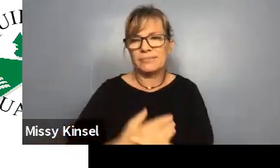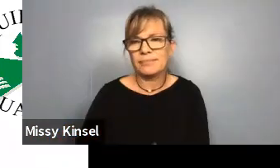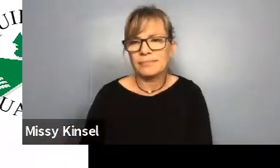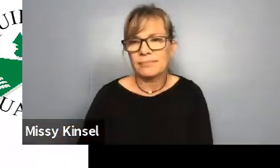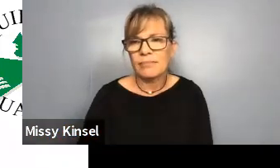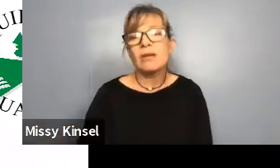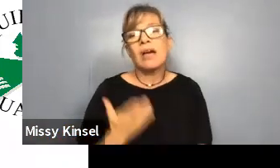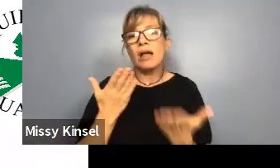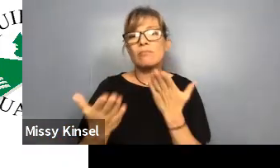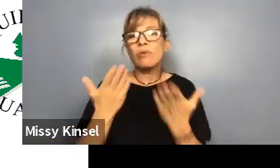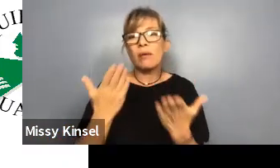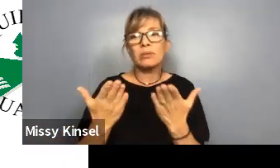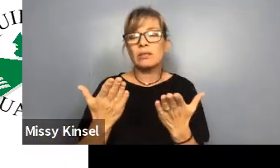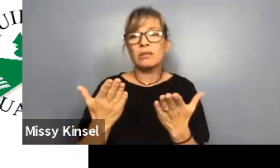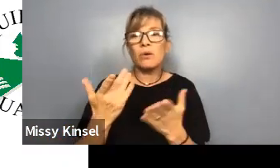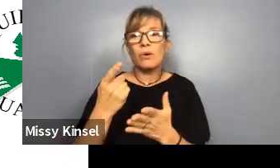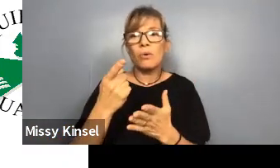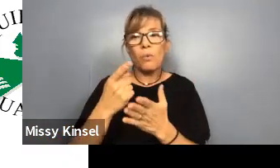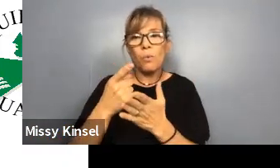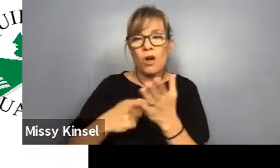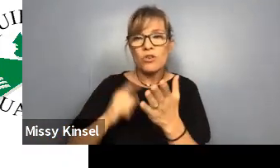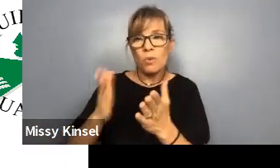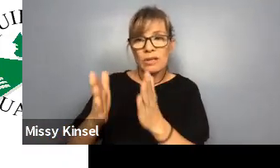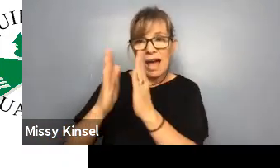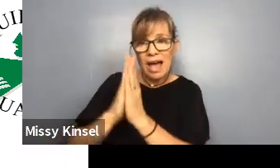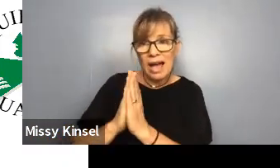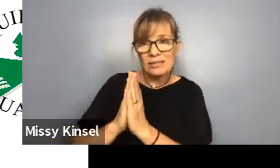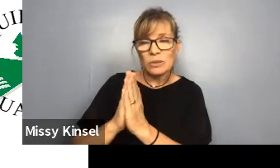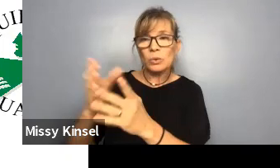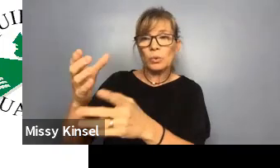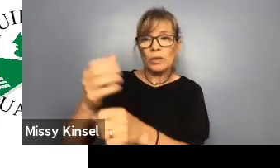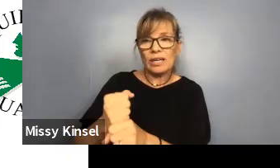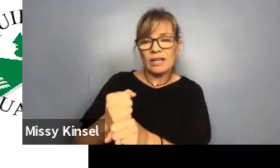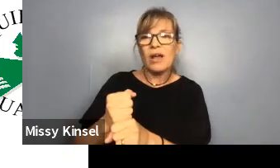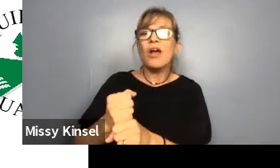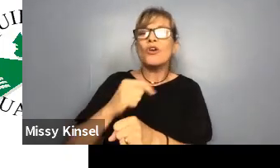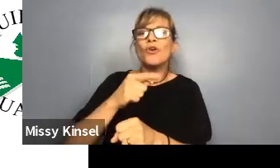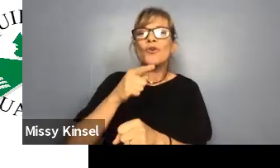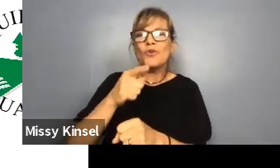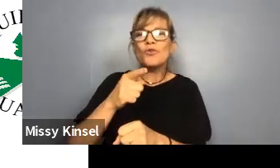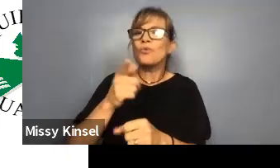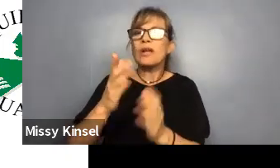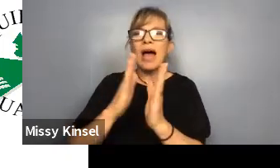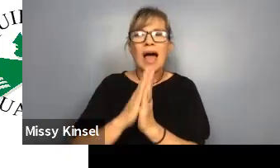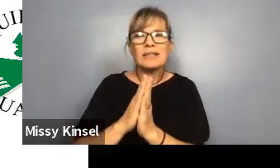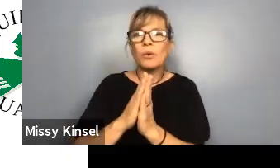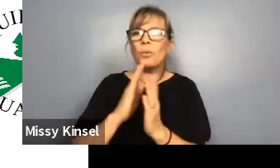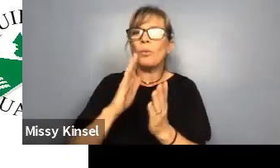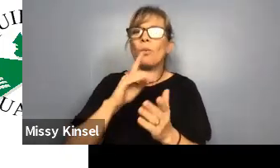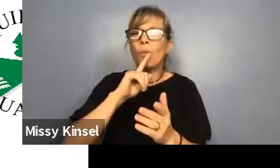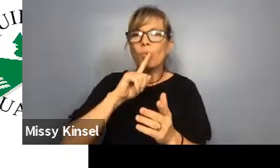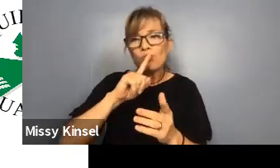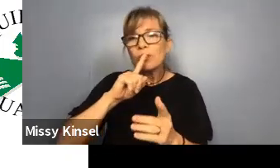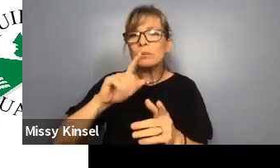And probably what you're going to ask to receive is something that you would ask for once school resumes anyways. At this point,